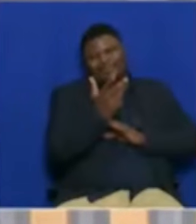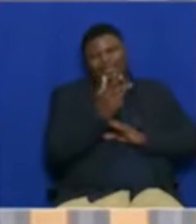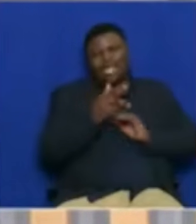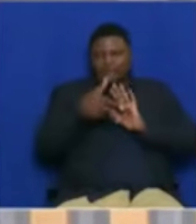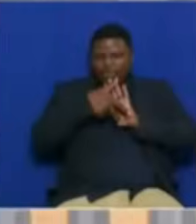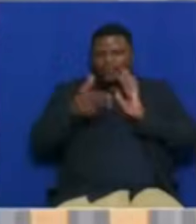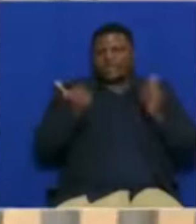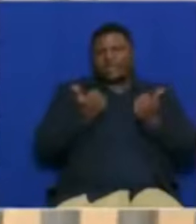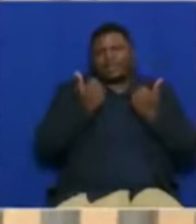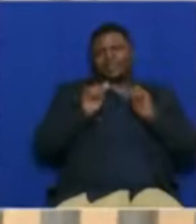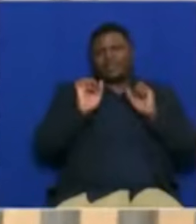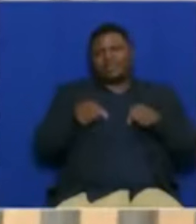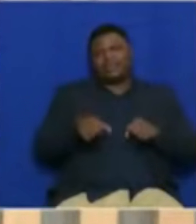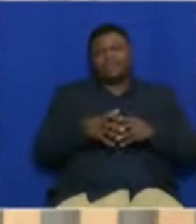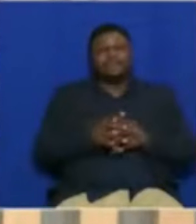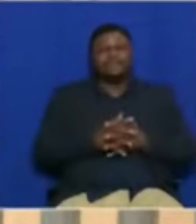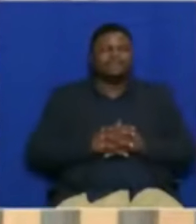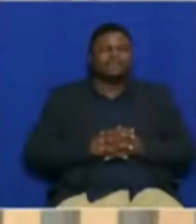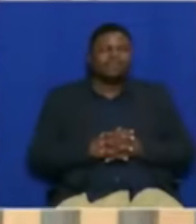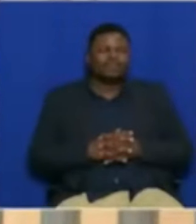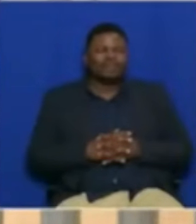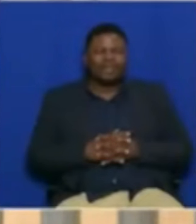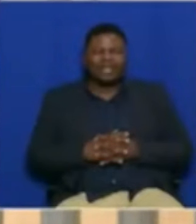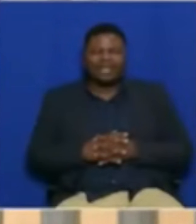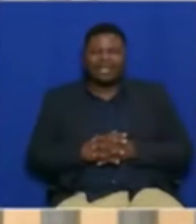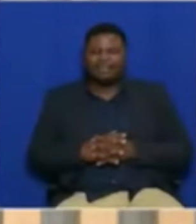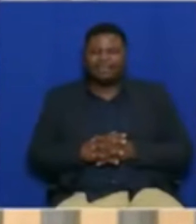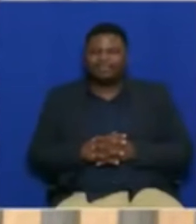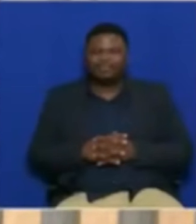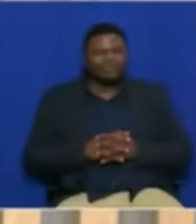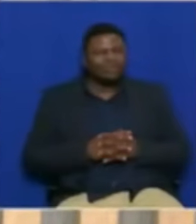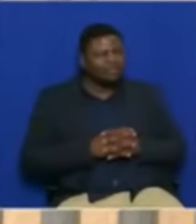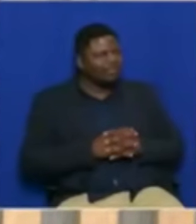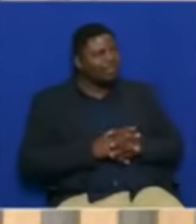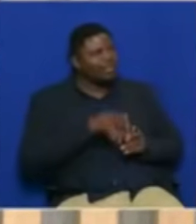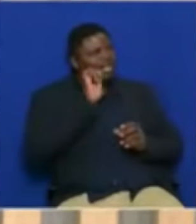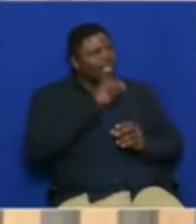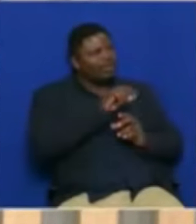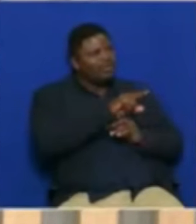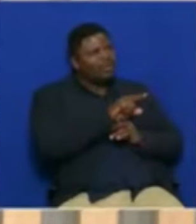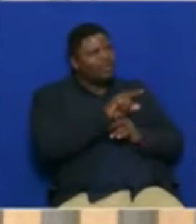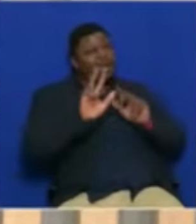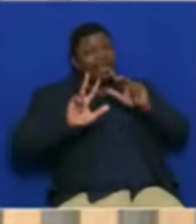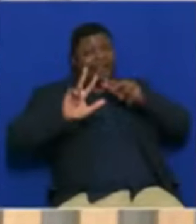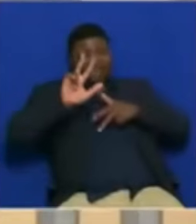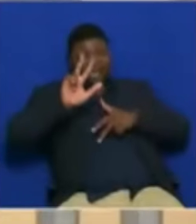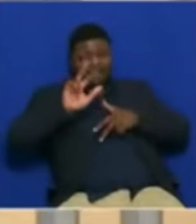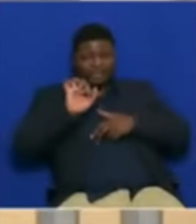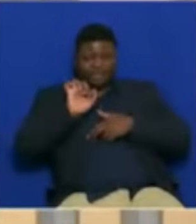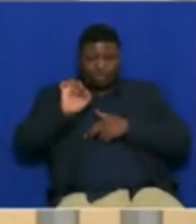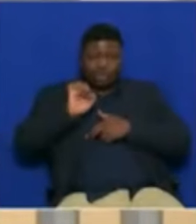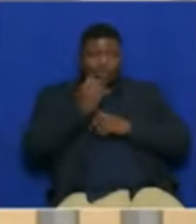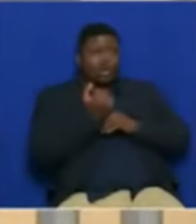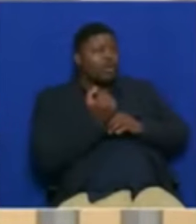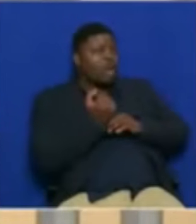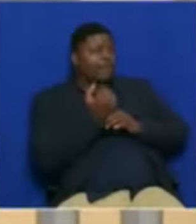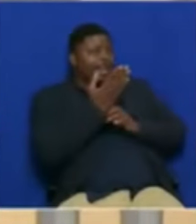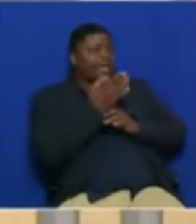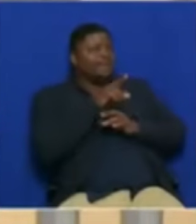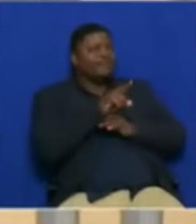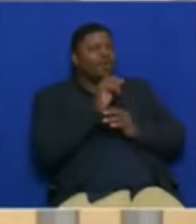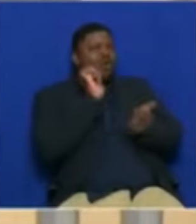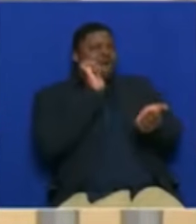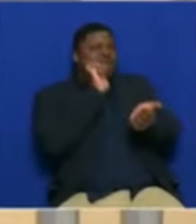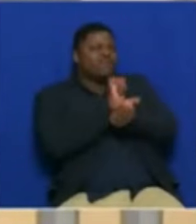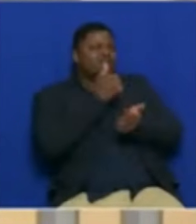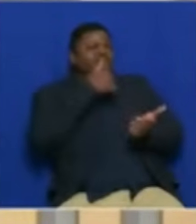Colonel, in your affidavit where you applied for warrants of arrest, you took issue with the